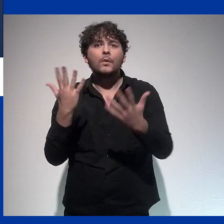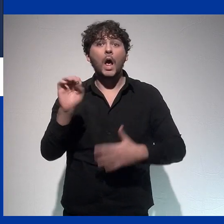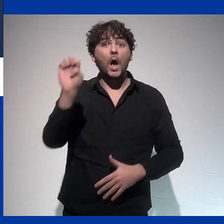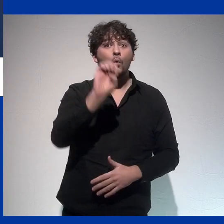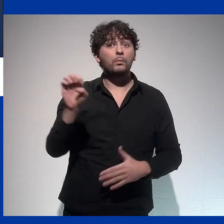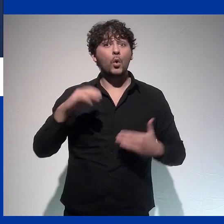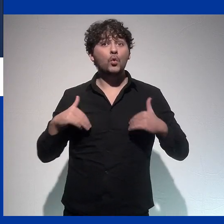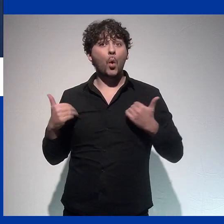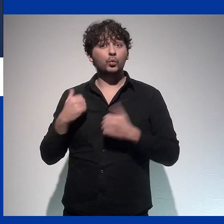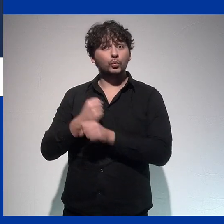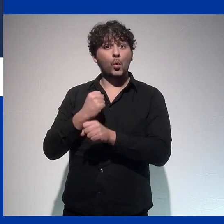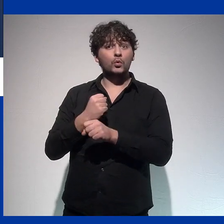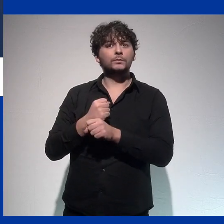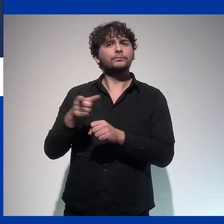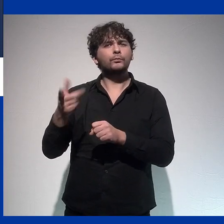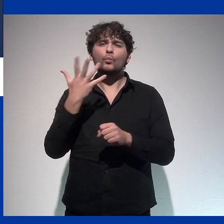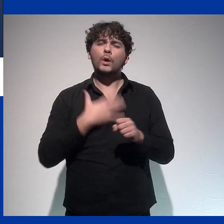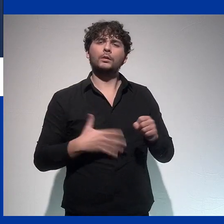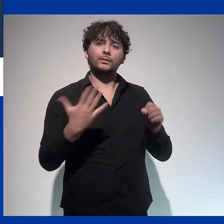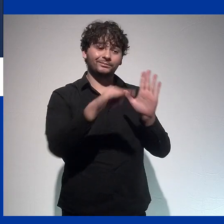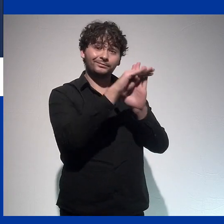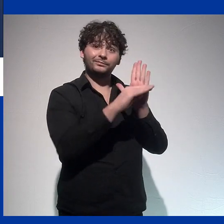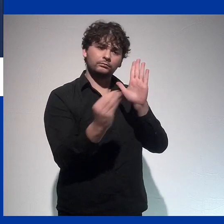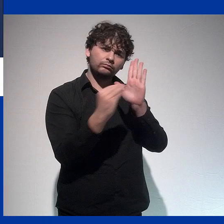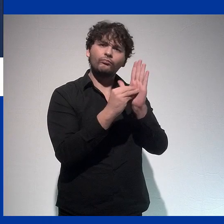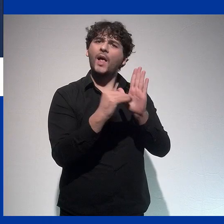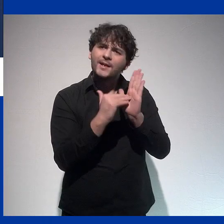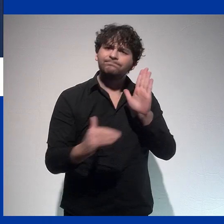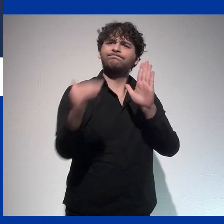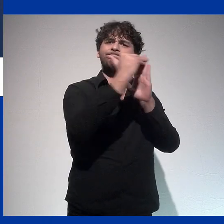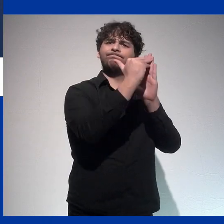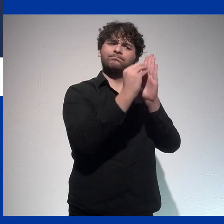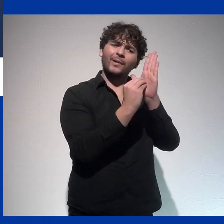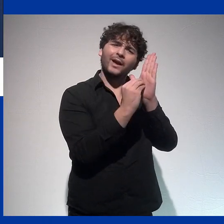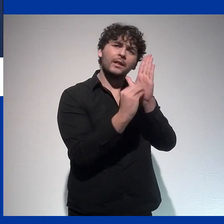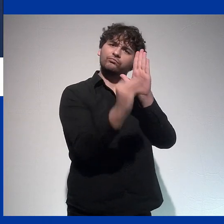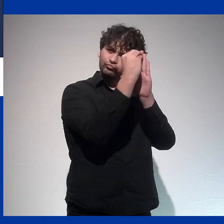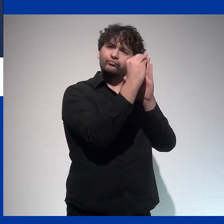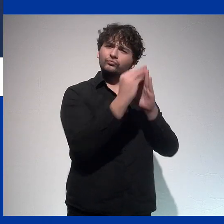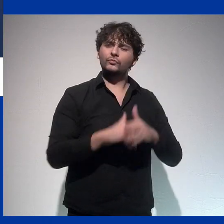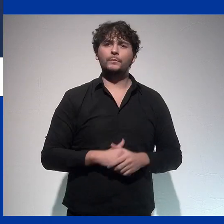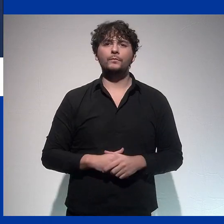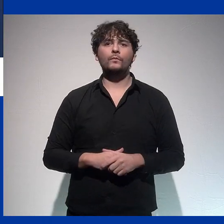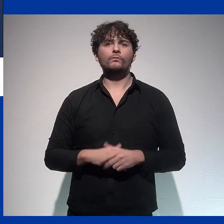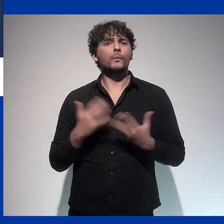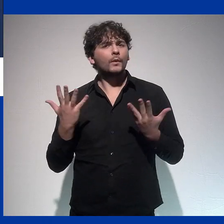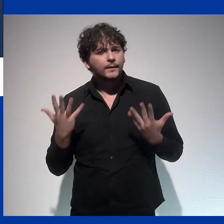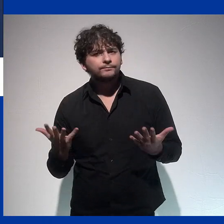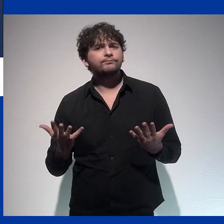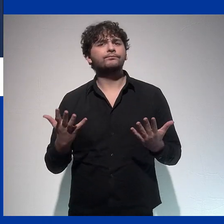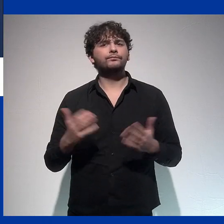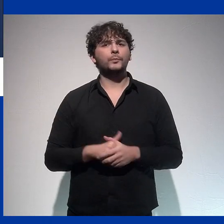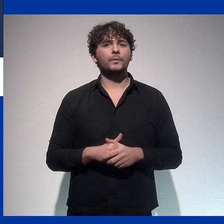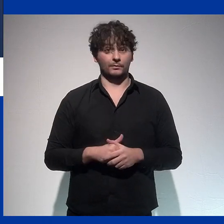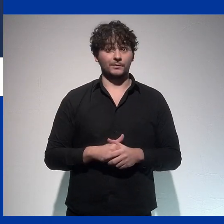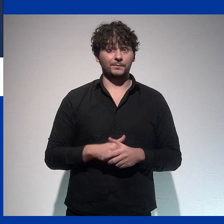to prioritize youth work at a European level, to put it on the agenda. With the